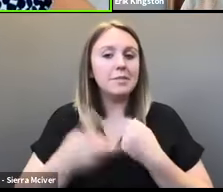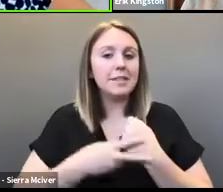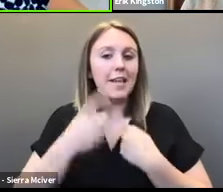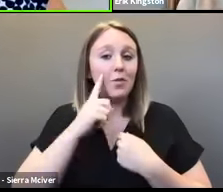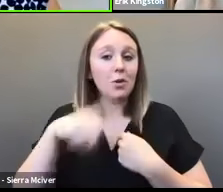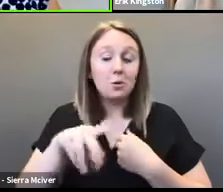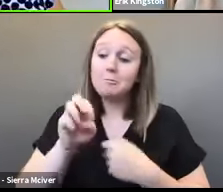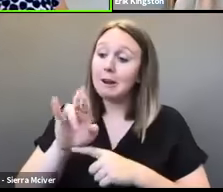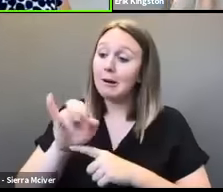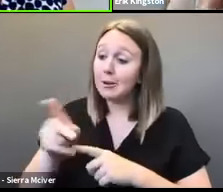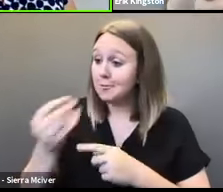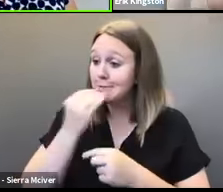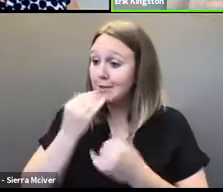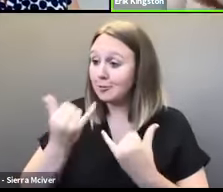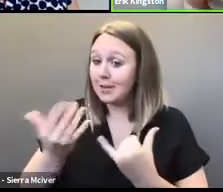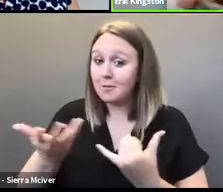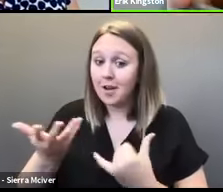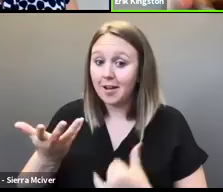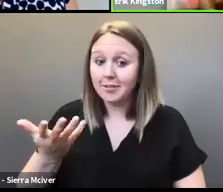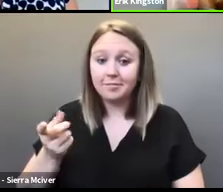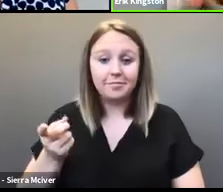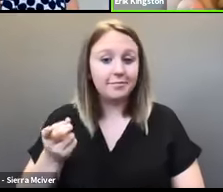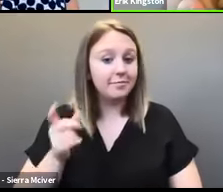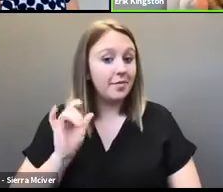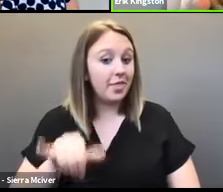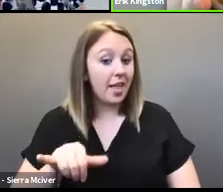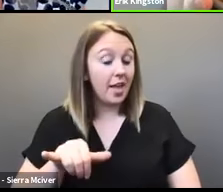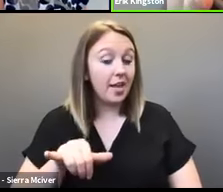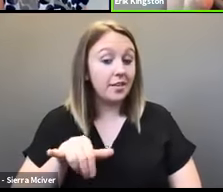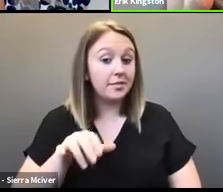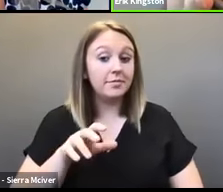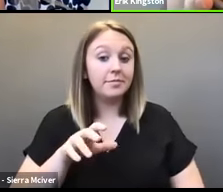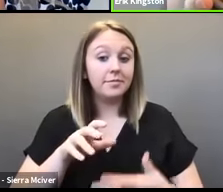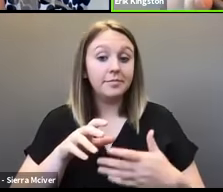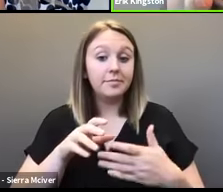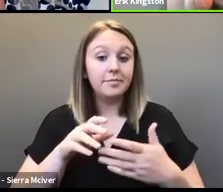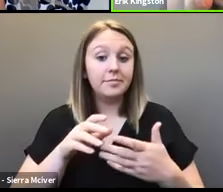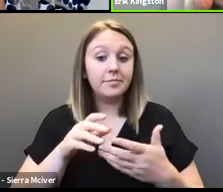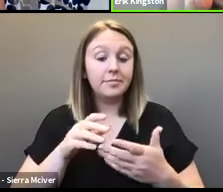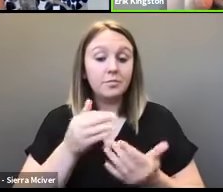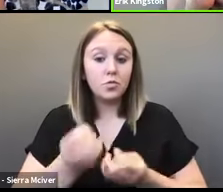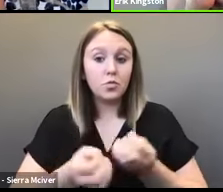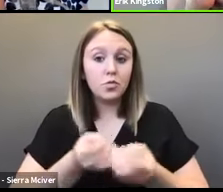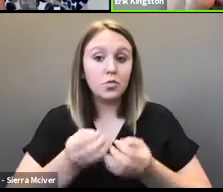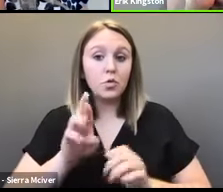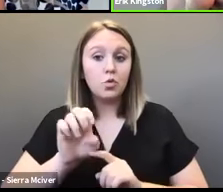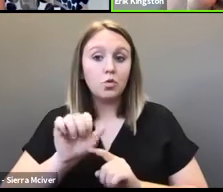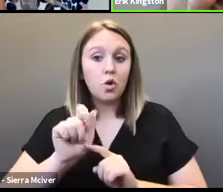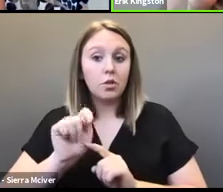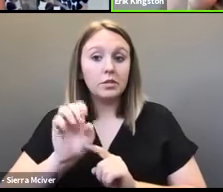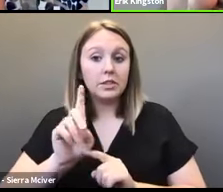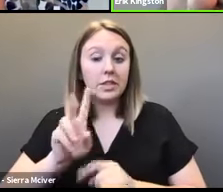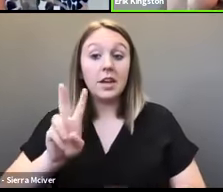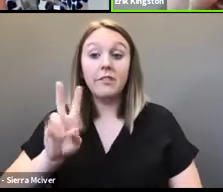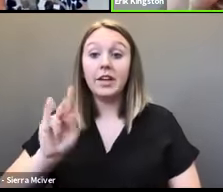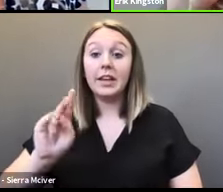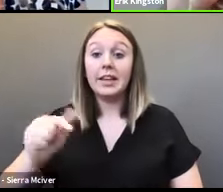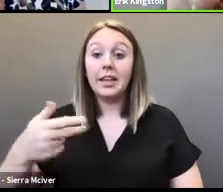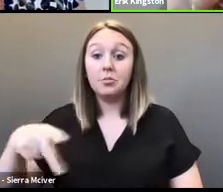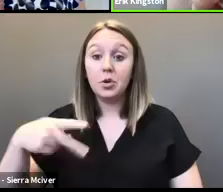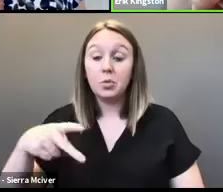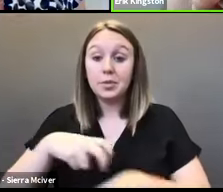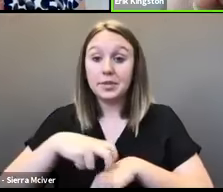lunch today? These are roasted Viking purple potatoes from Peaceful Belly Farms with a little